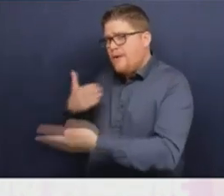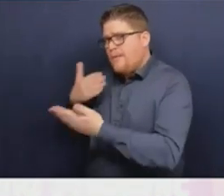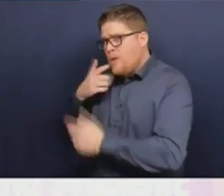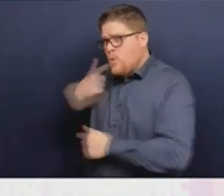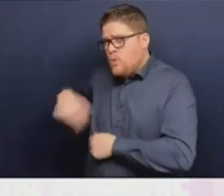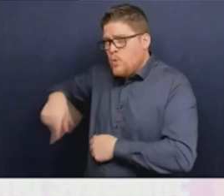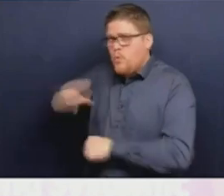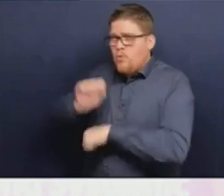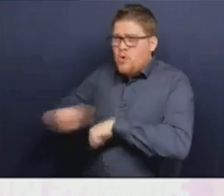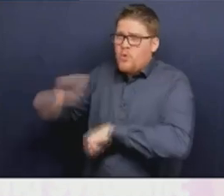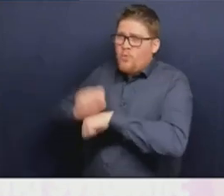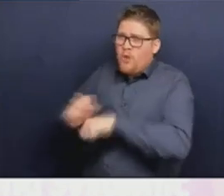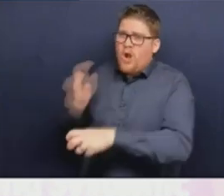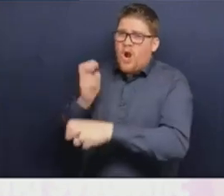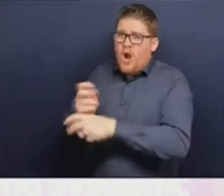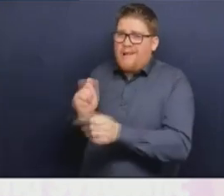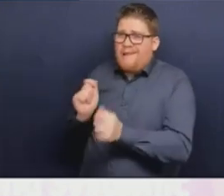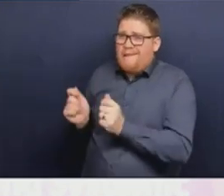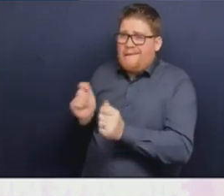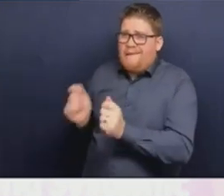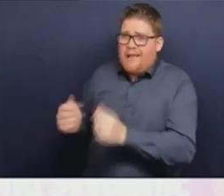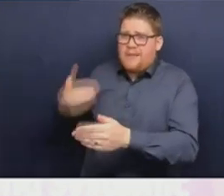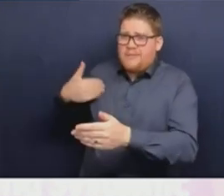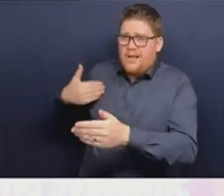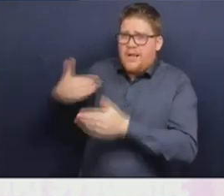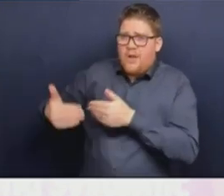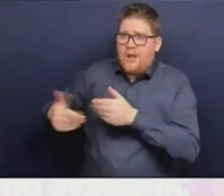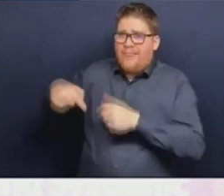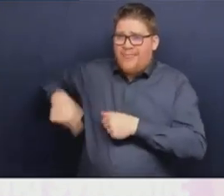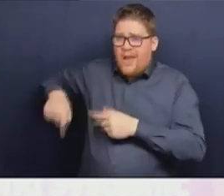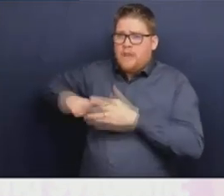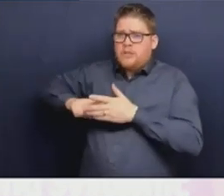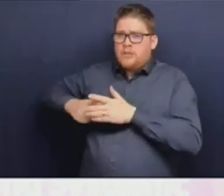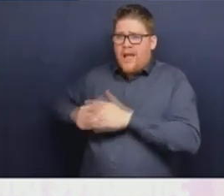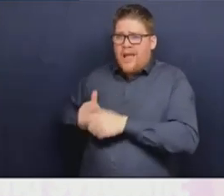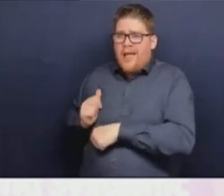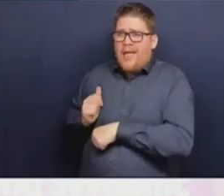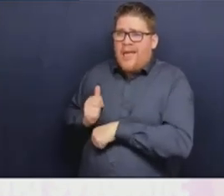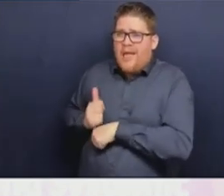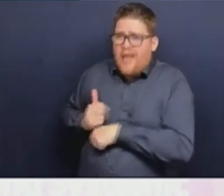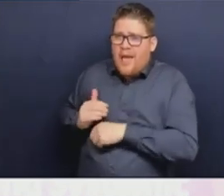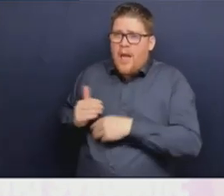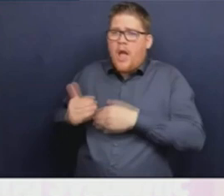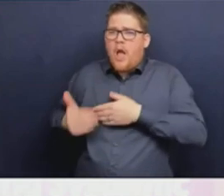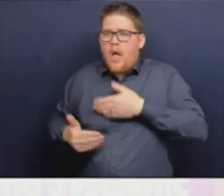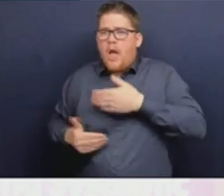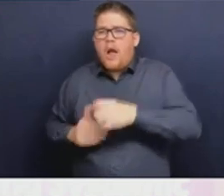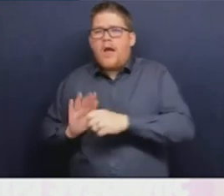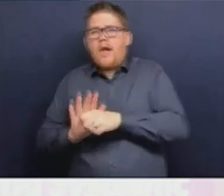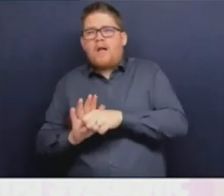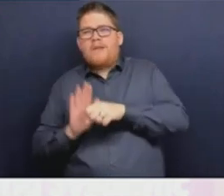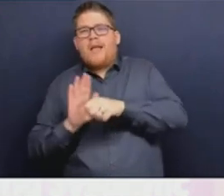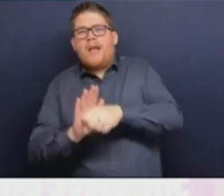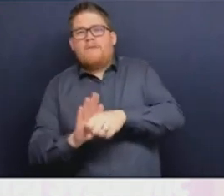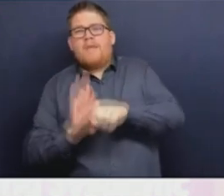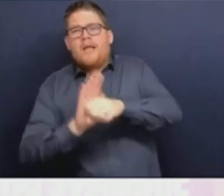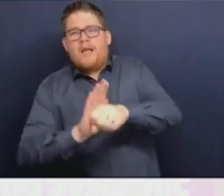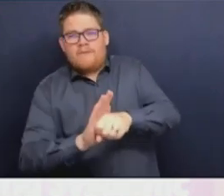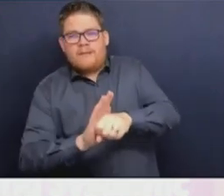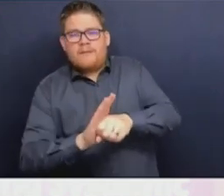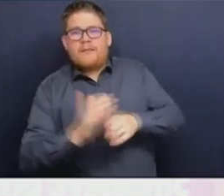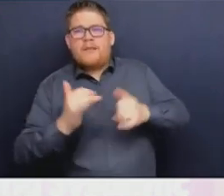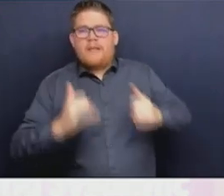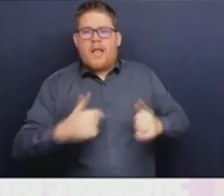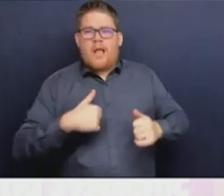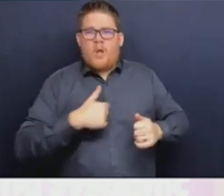without those who built the foundation, we would not be on the precipice of the glory and the greatness that we want for this province.